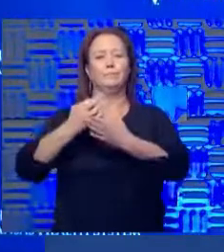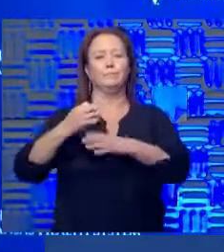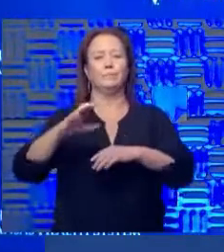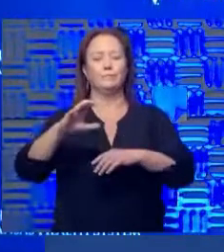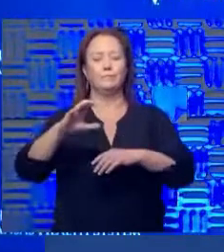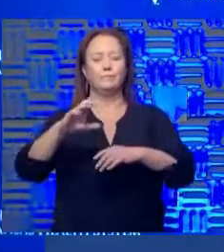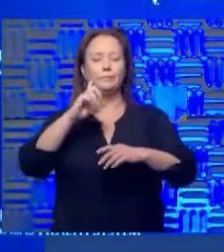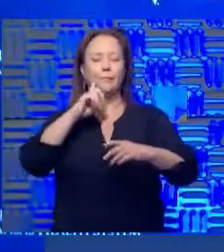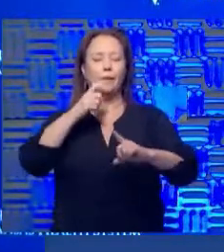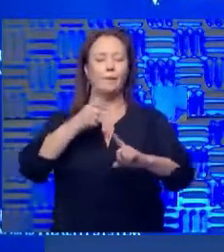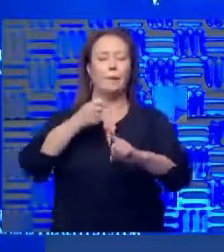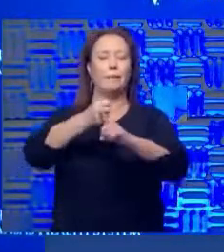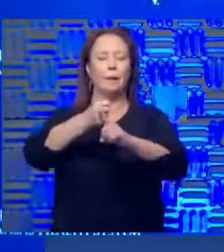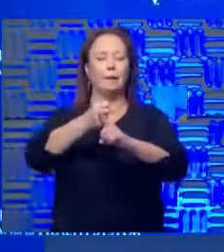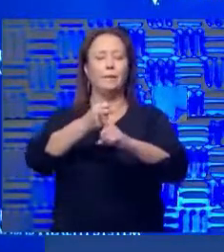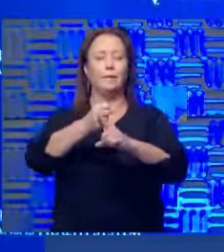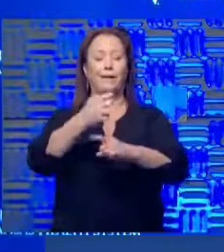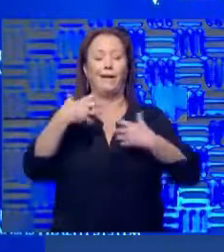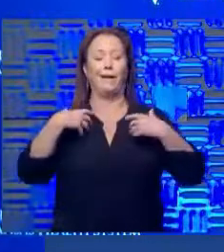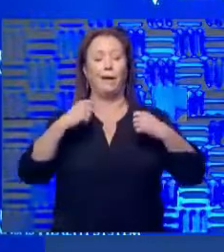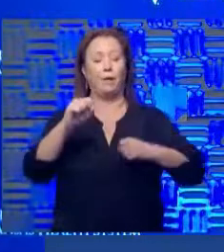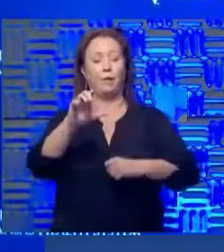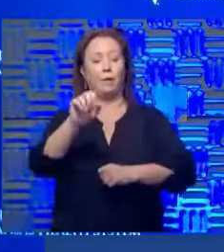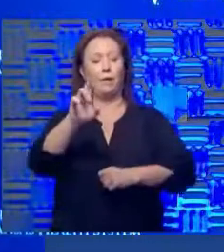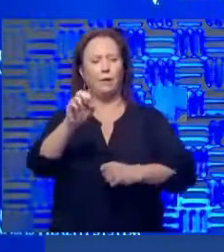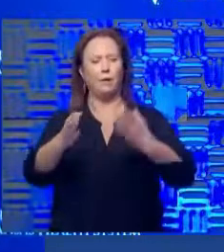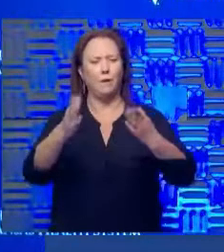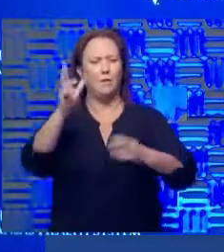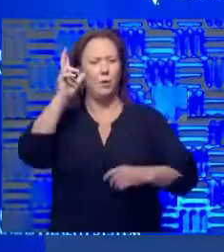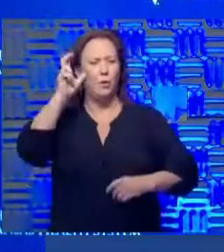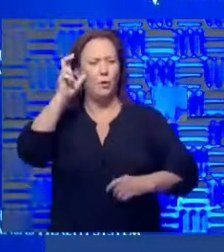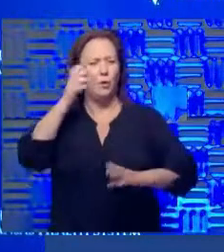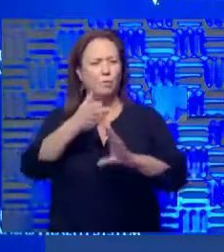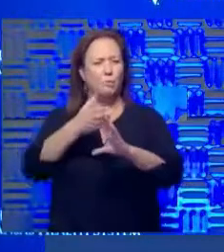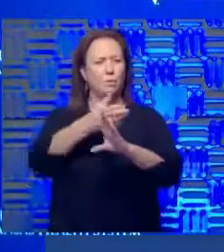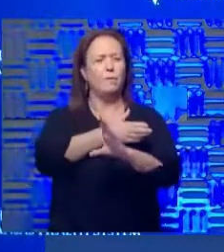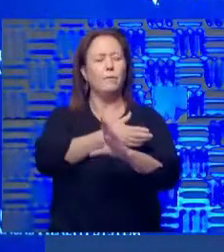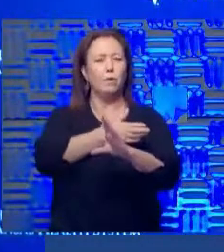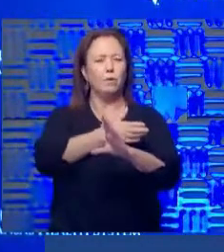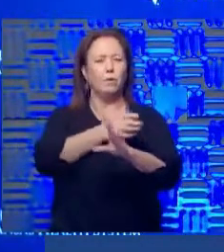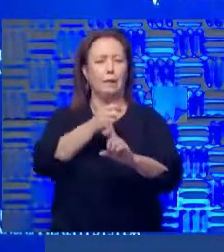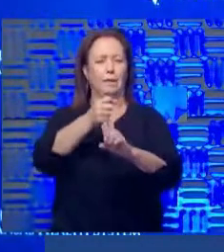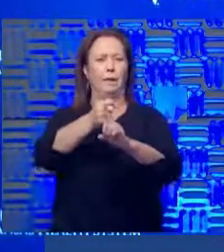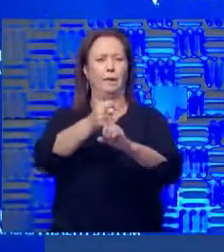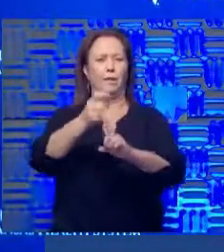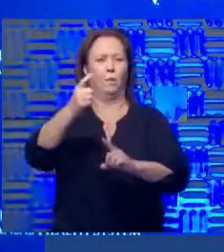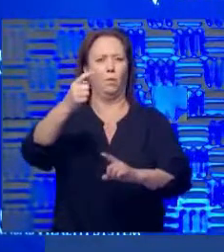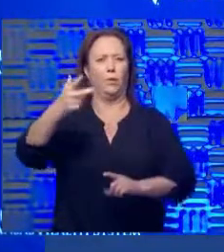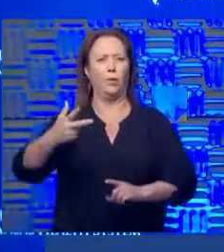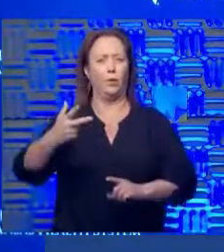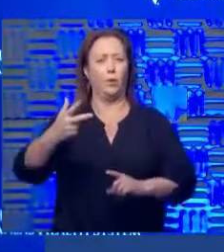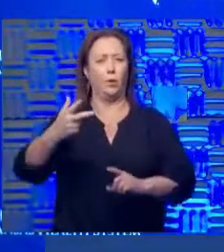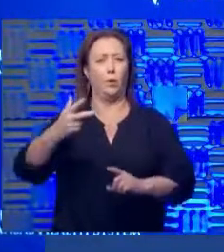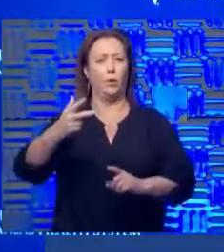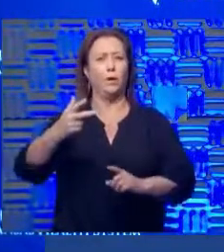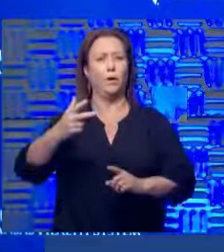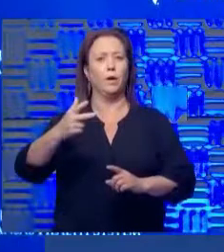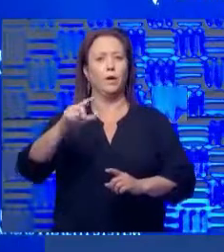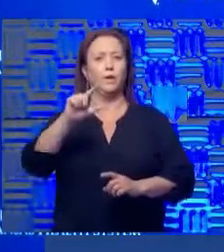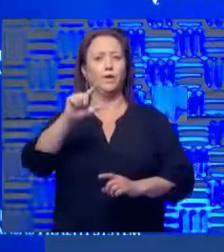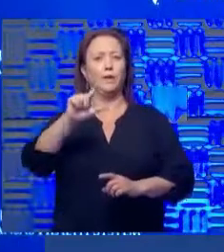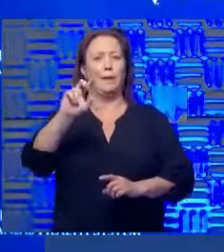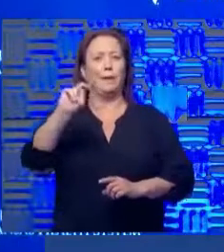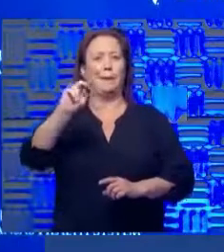financial impact of healthcare. Some of you may have heard that and heard that almost a third of the drop in gross national